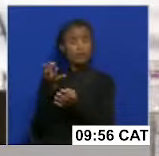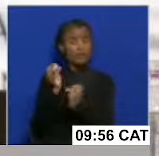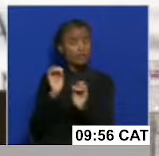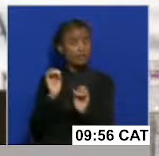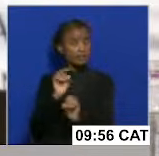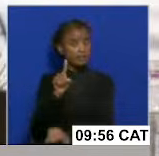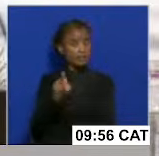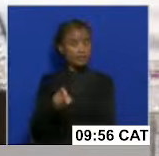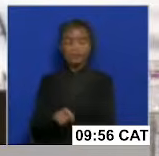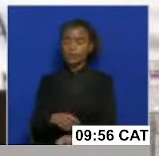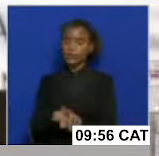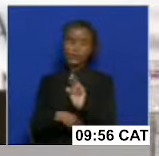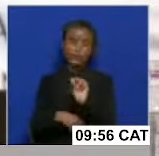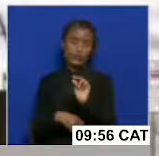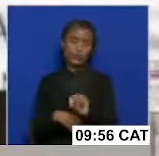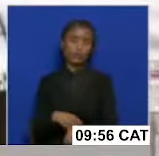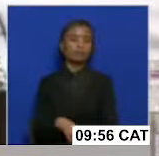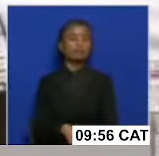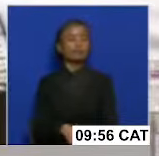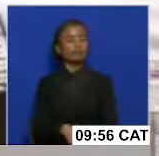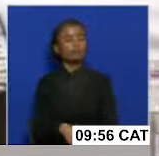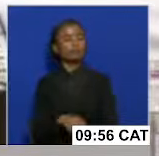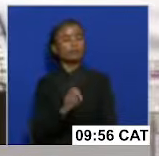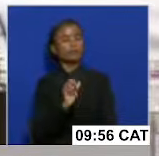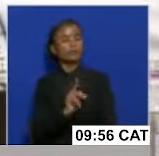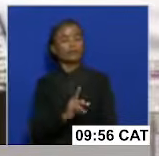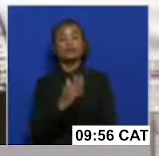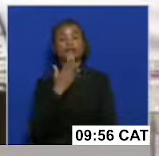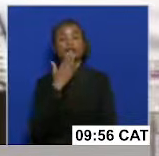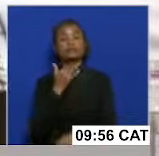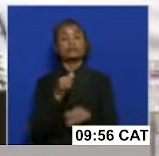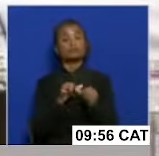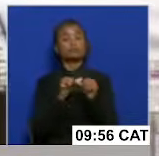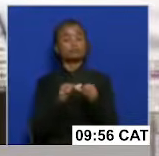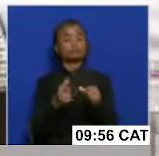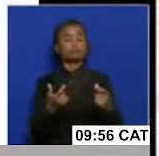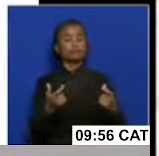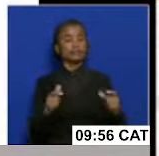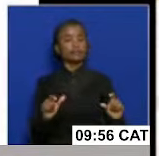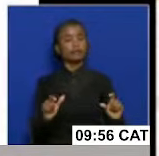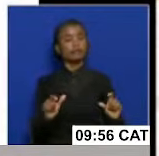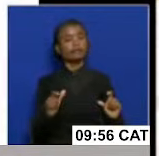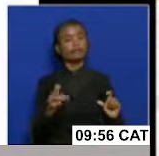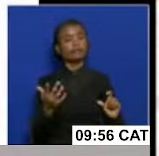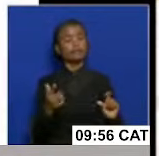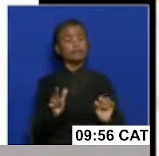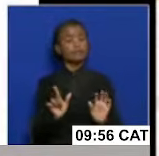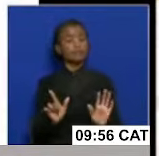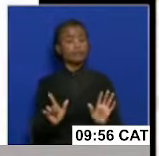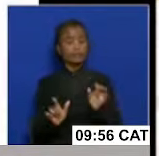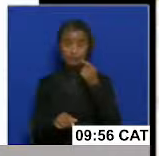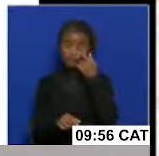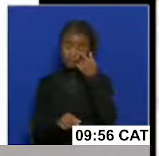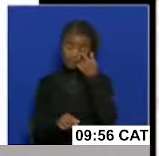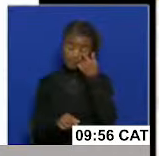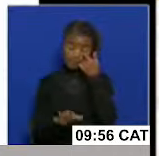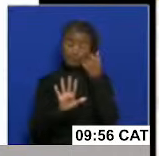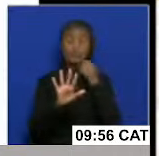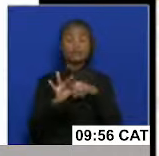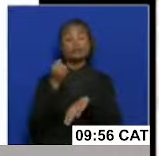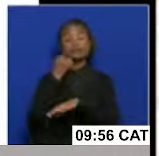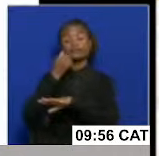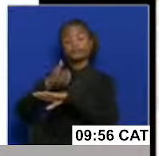didn't. Please proceed to paragraph 7. Just before that,